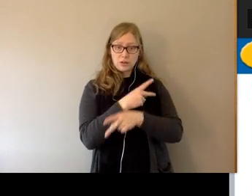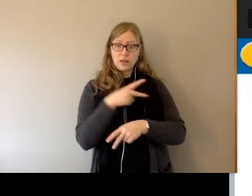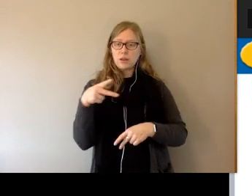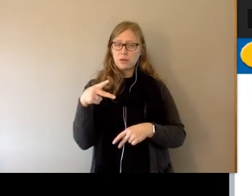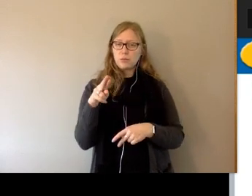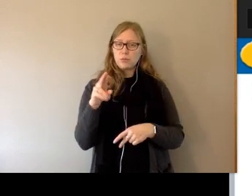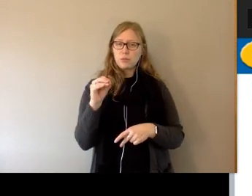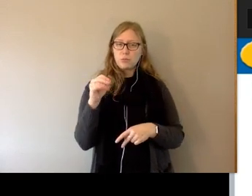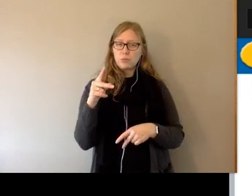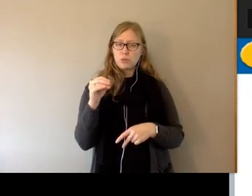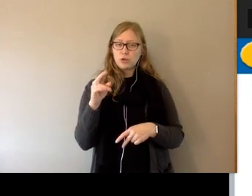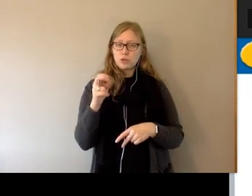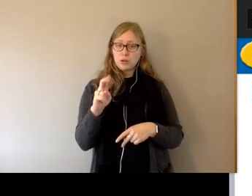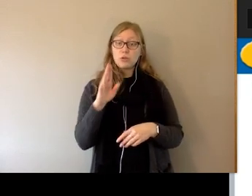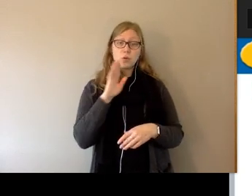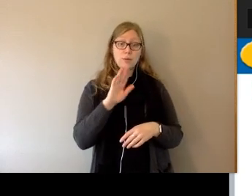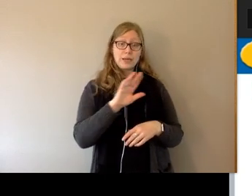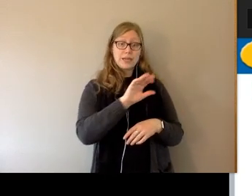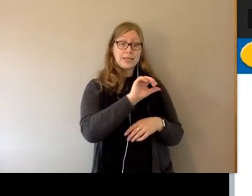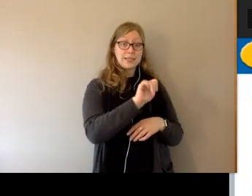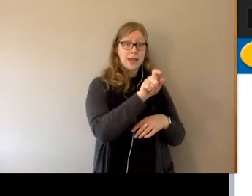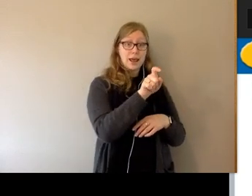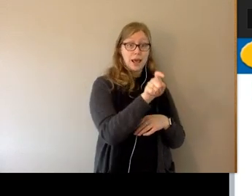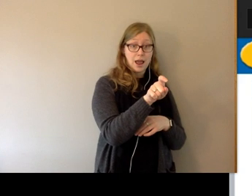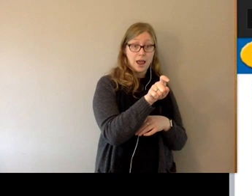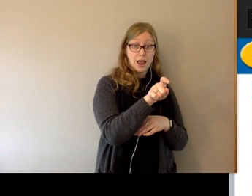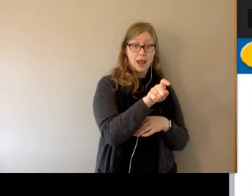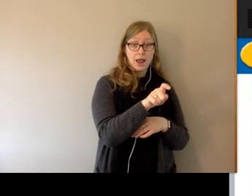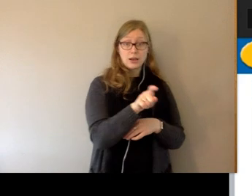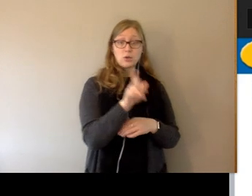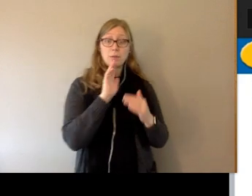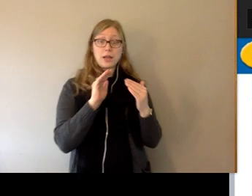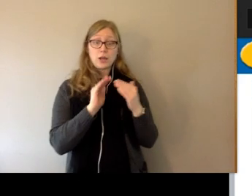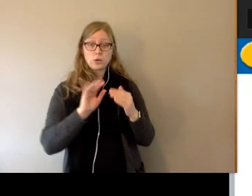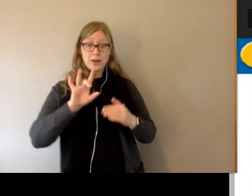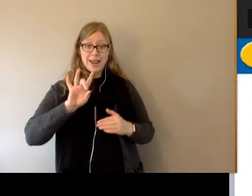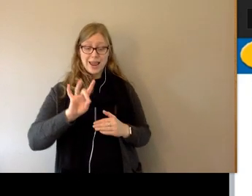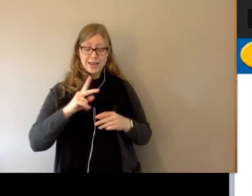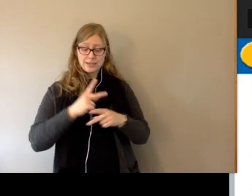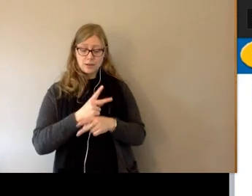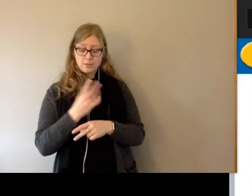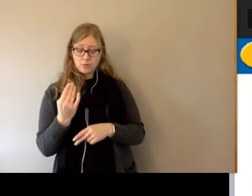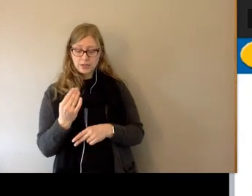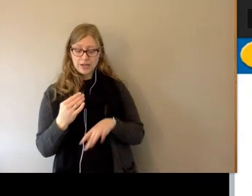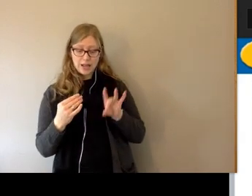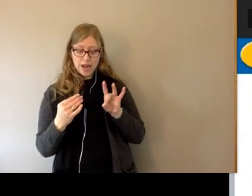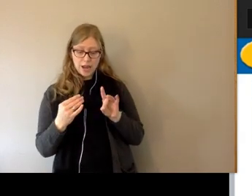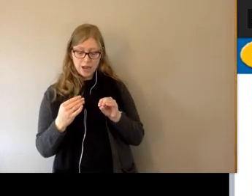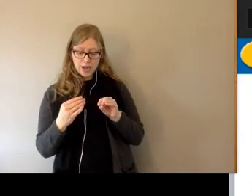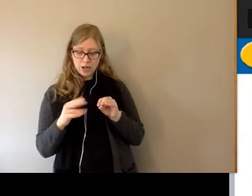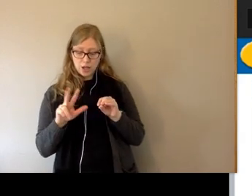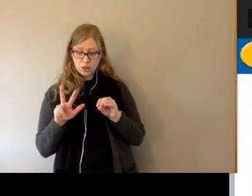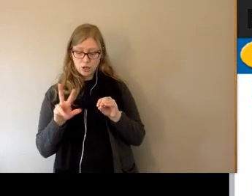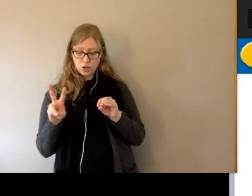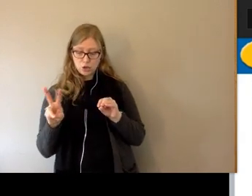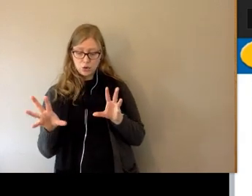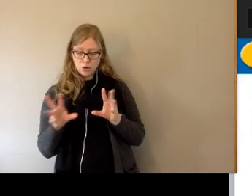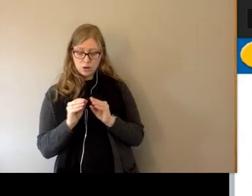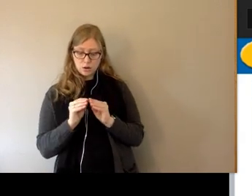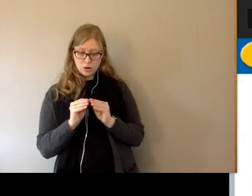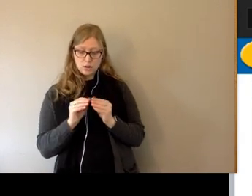So I'll have 10x is going to be, what is 8 times 14? That's 80, and 32. So